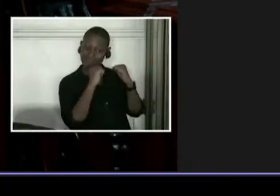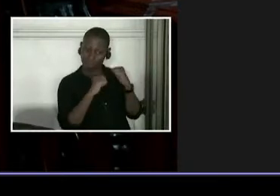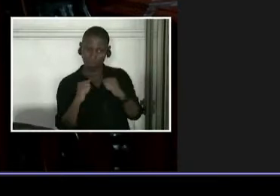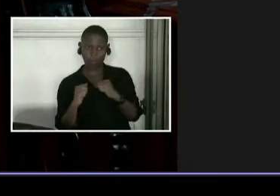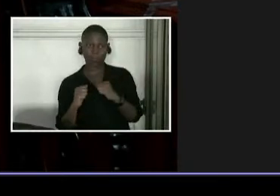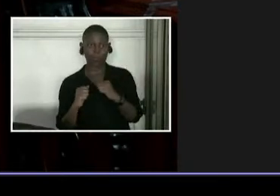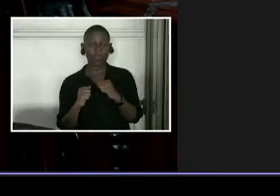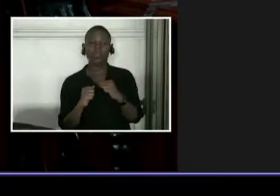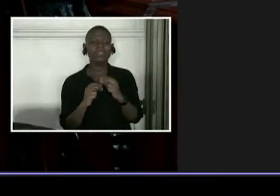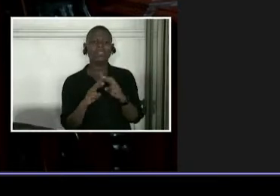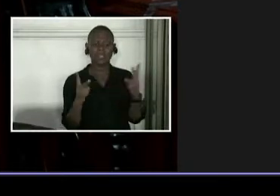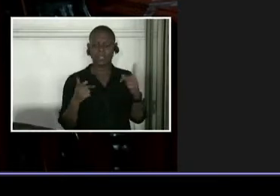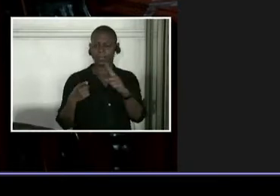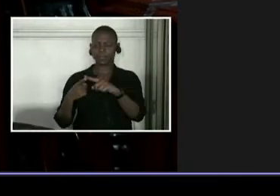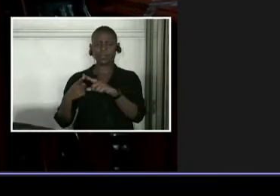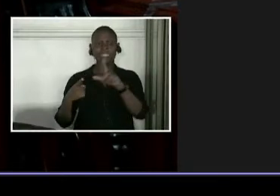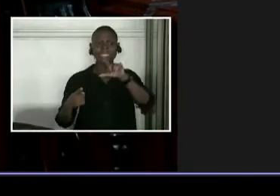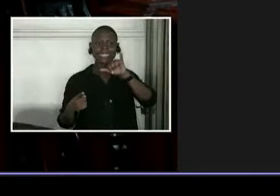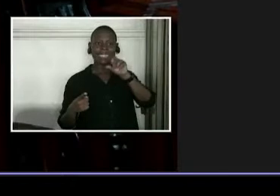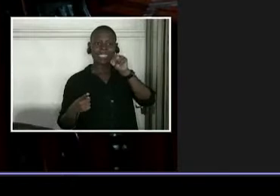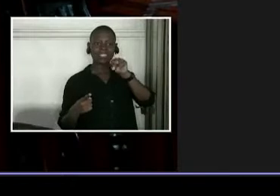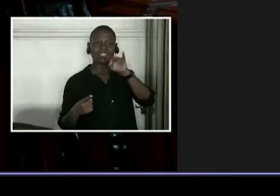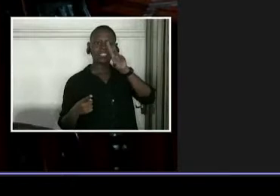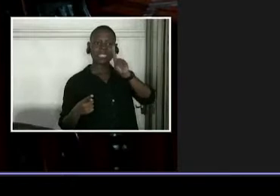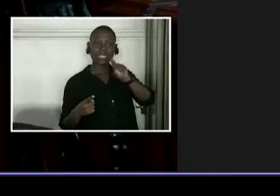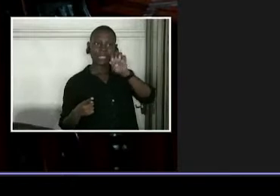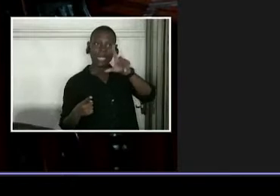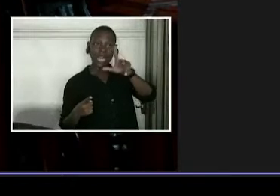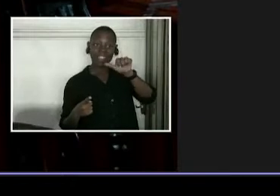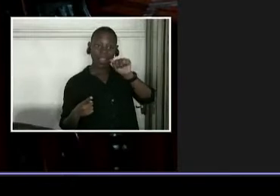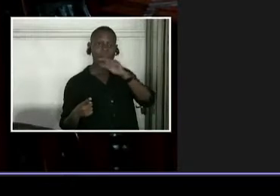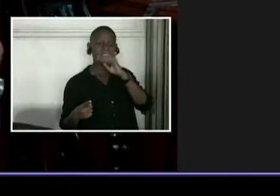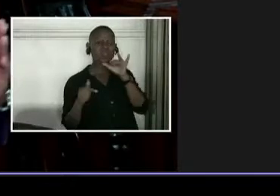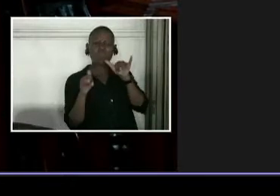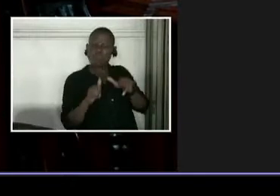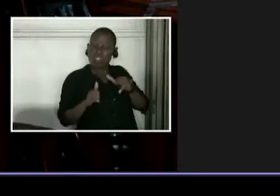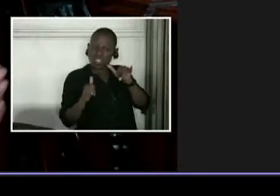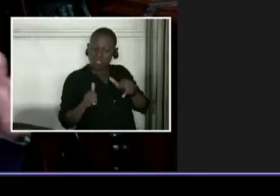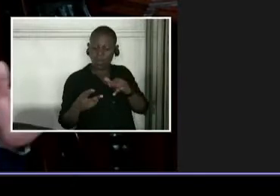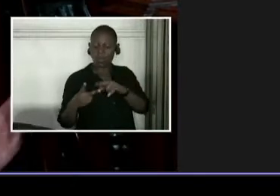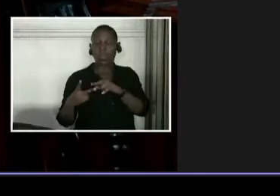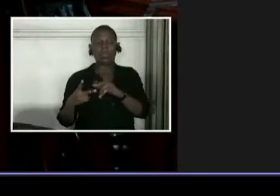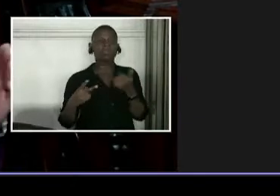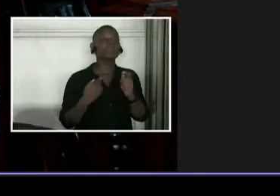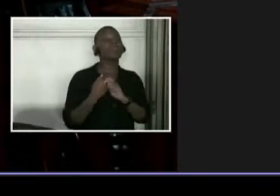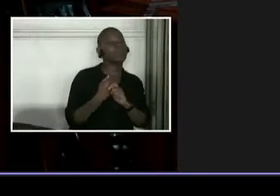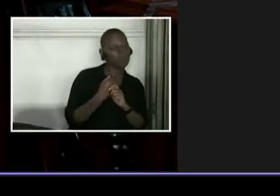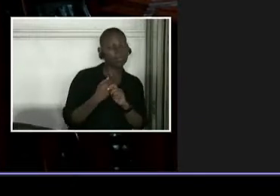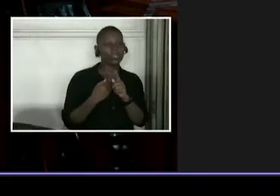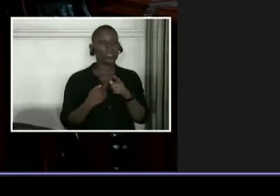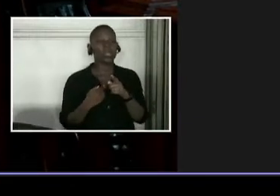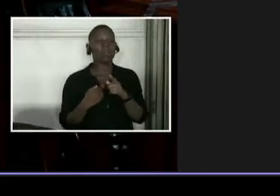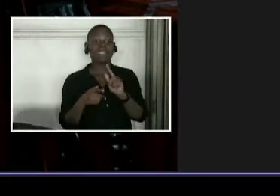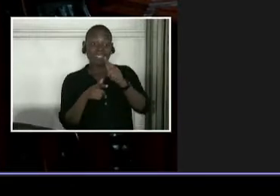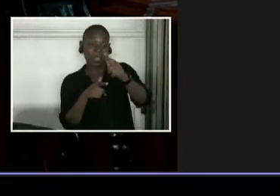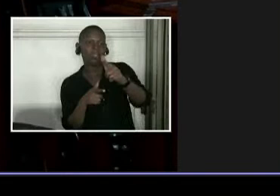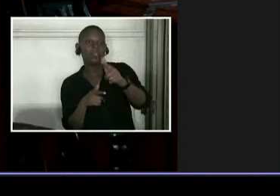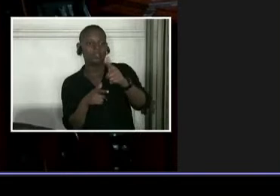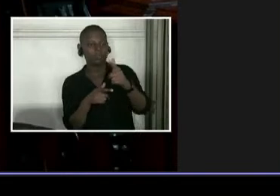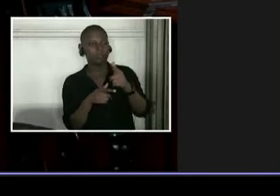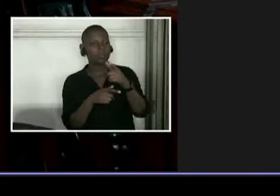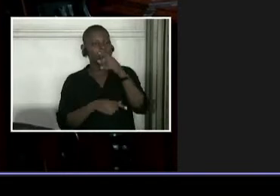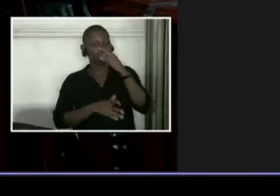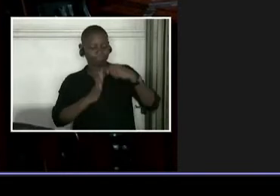Olindela and the temporal structures. But again, we'll deal with the other part of Olindela later on in